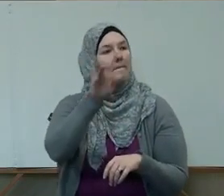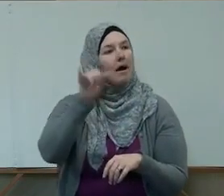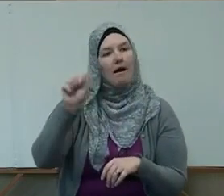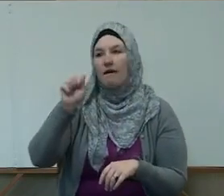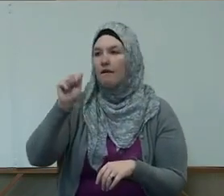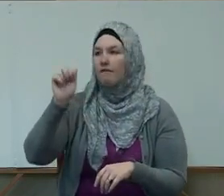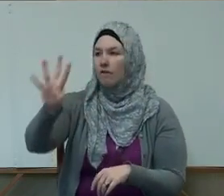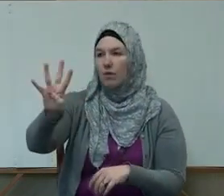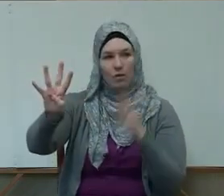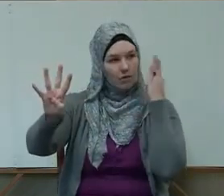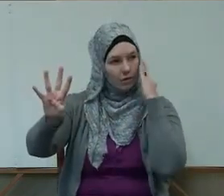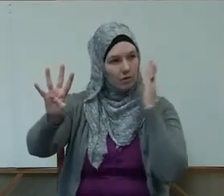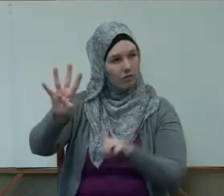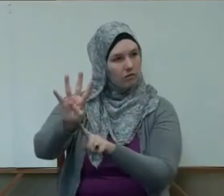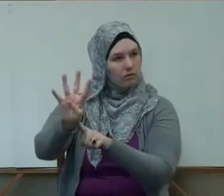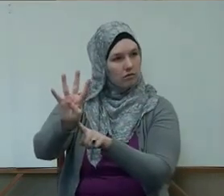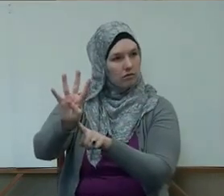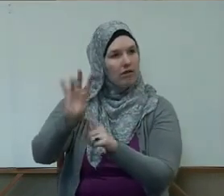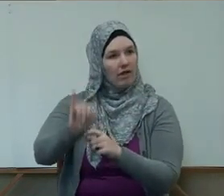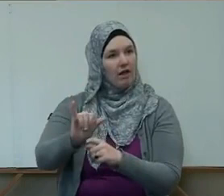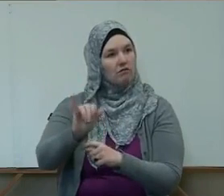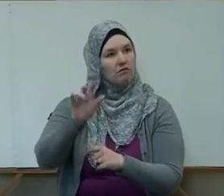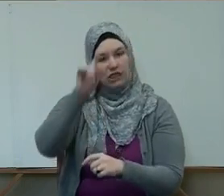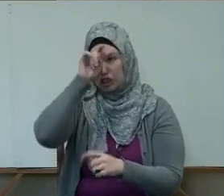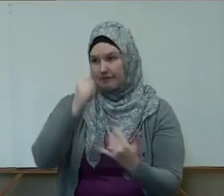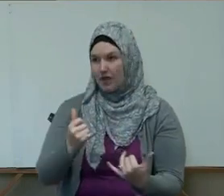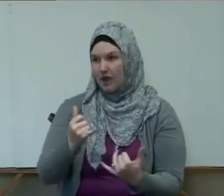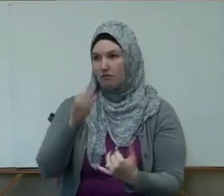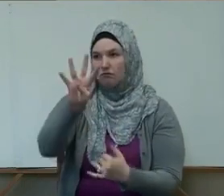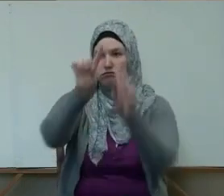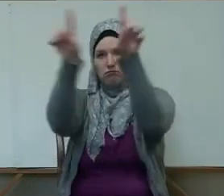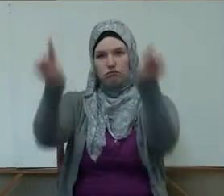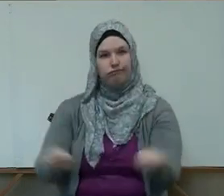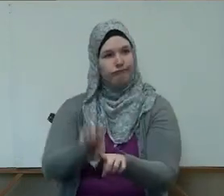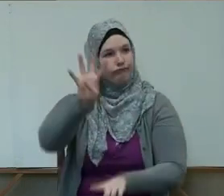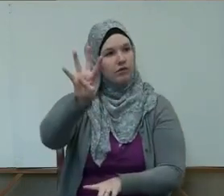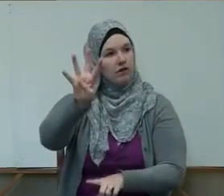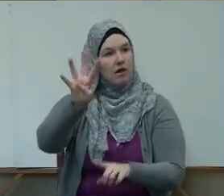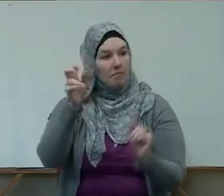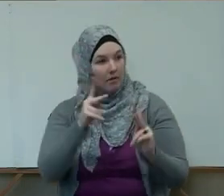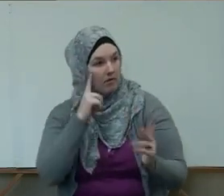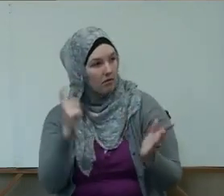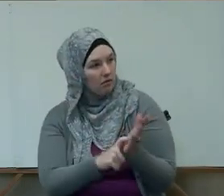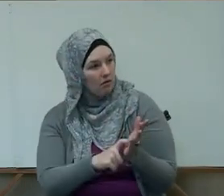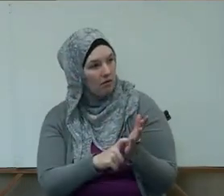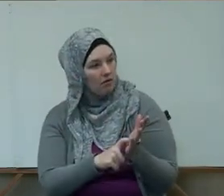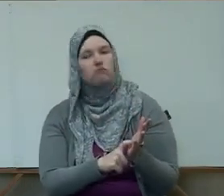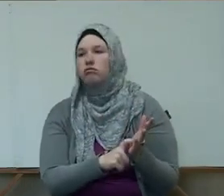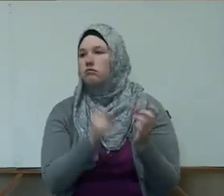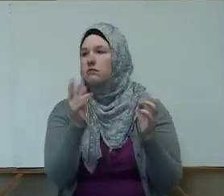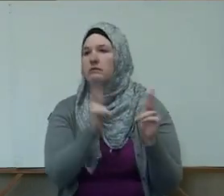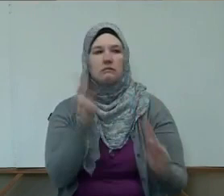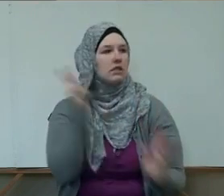causes a child his life. It can cost any human being in Egypt his life. And now, unfortunately,